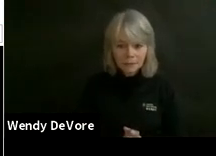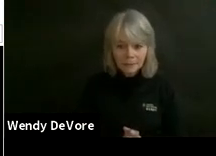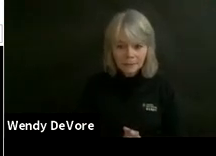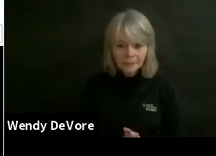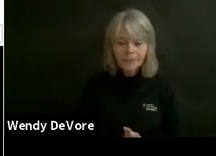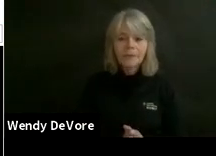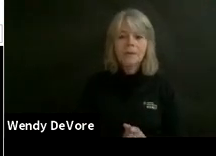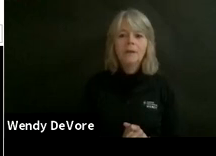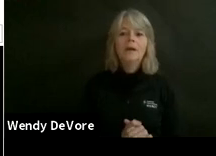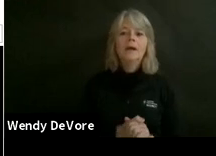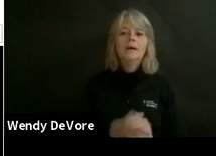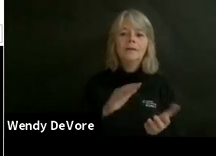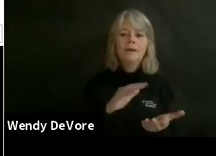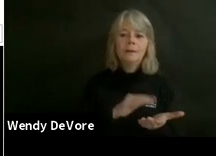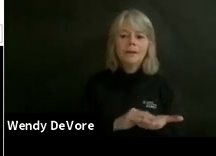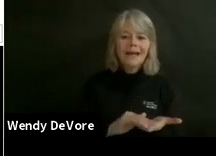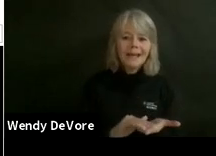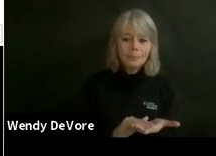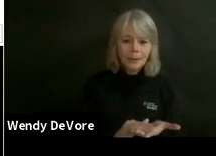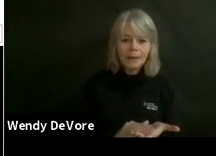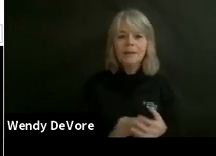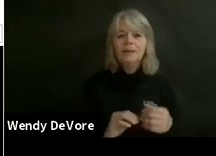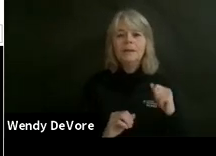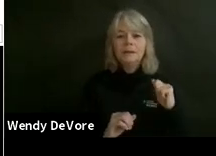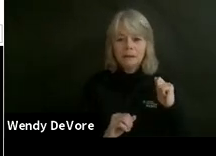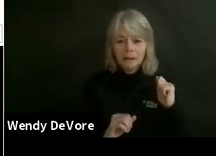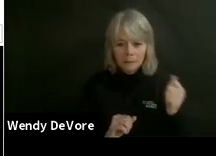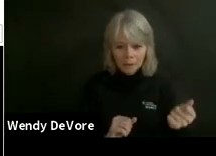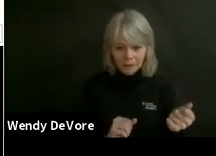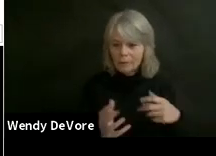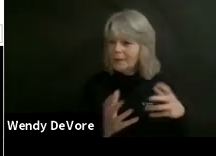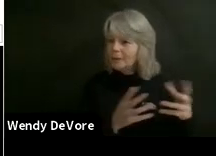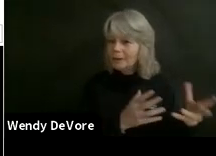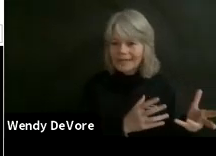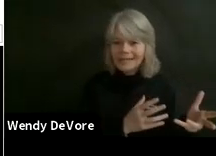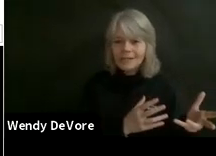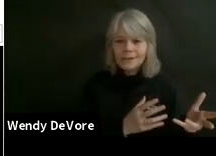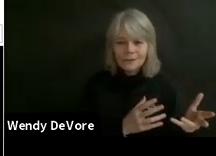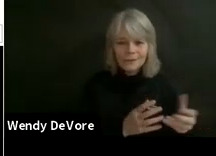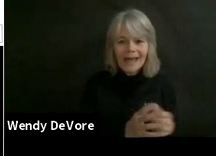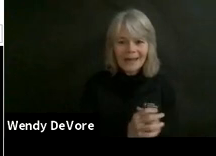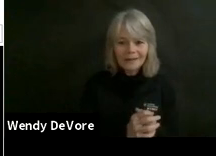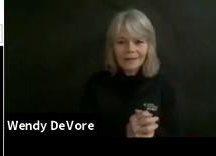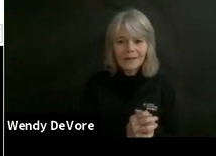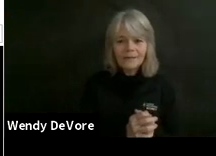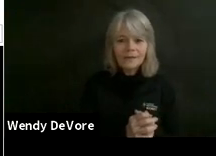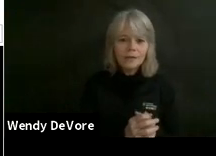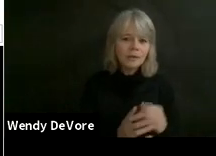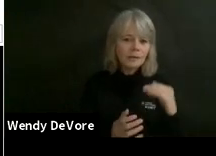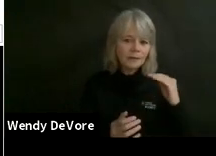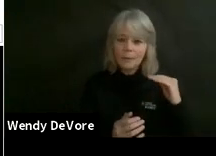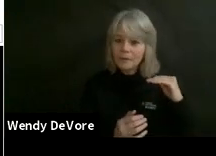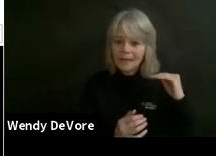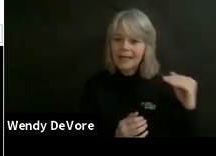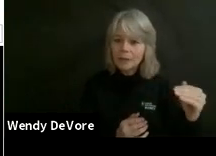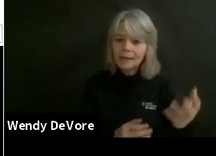user, if they rely on Braille, you'll need to ask the individual,